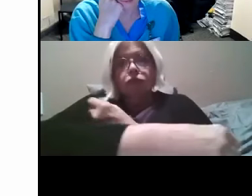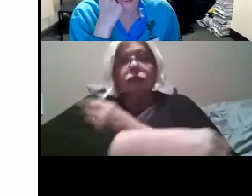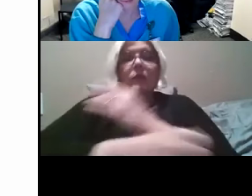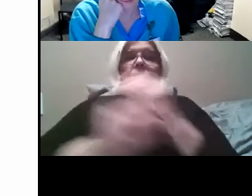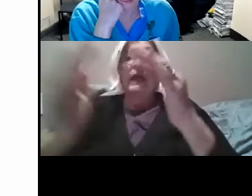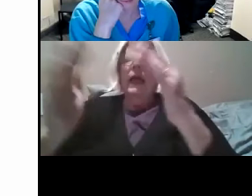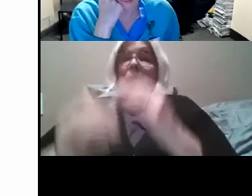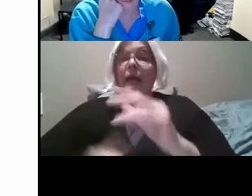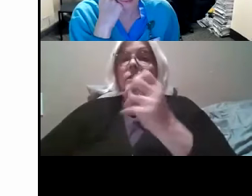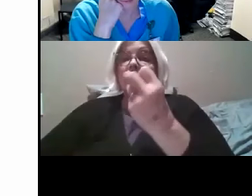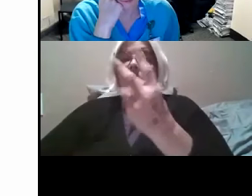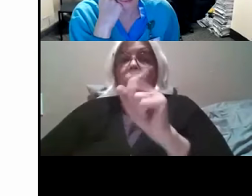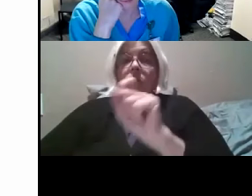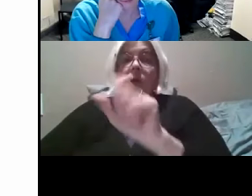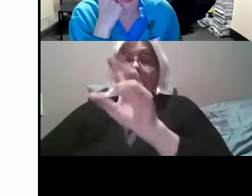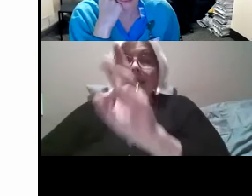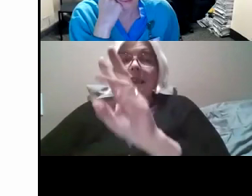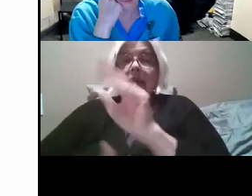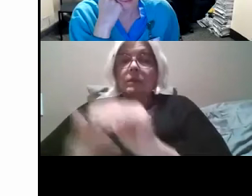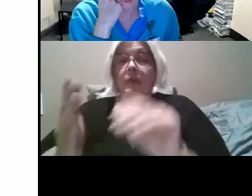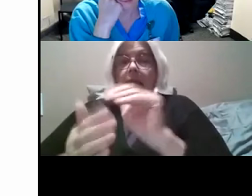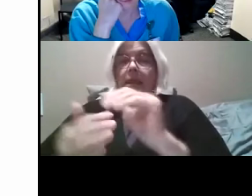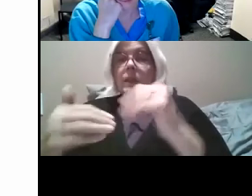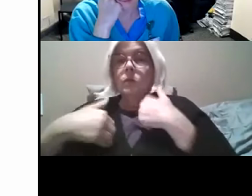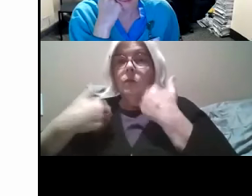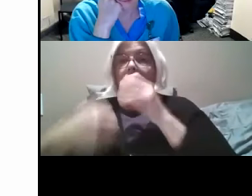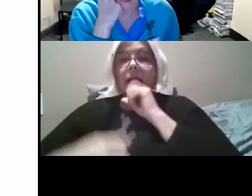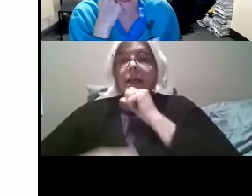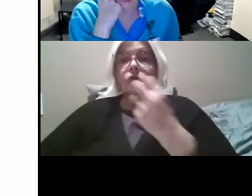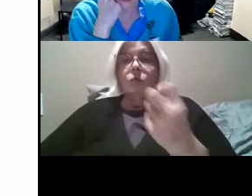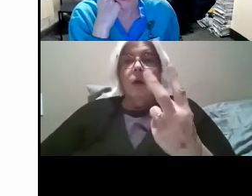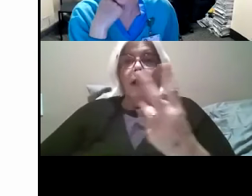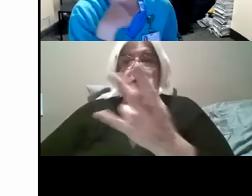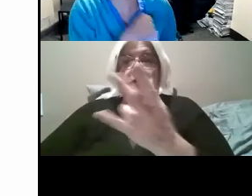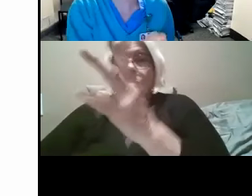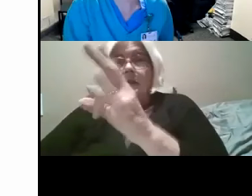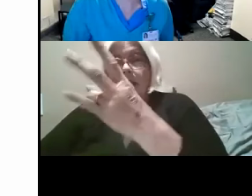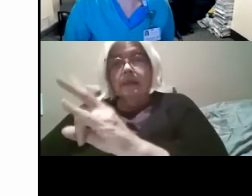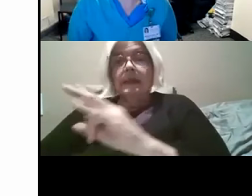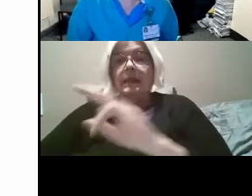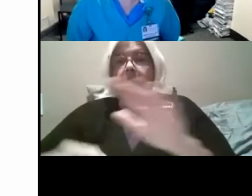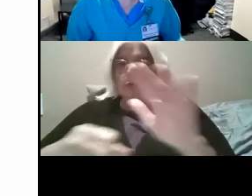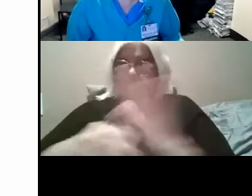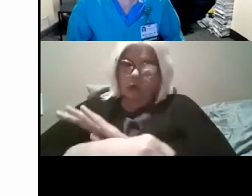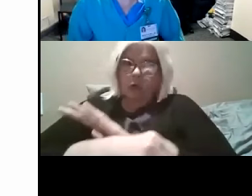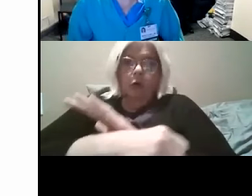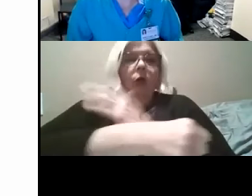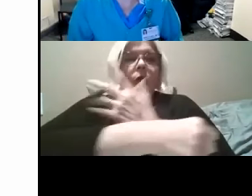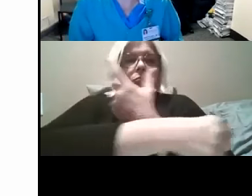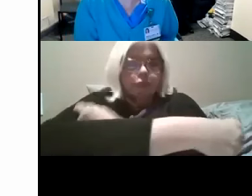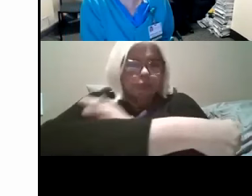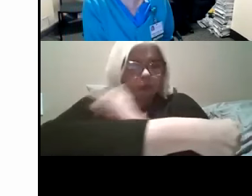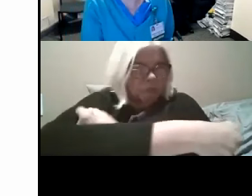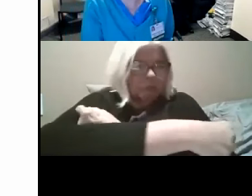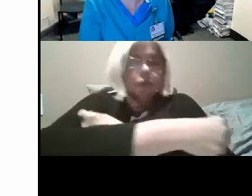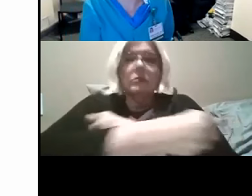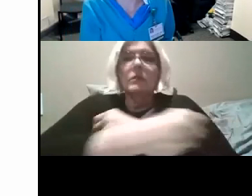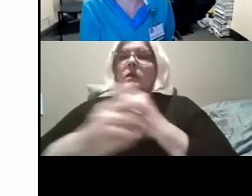really allows us to say that we do feel like this vaccine is both safe and effective.